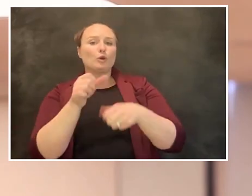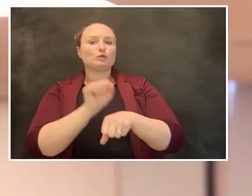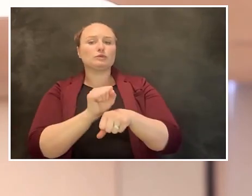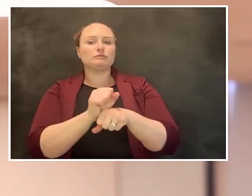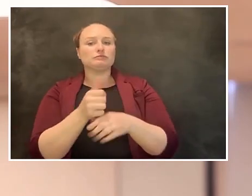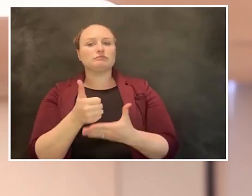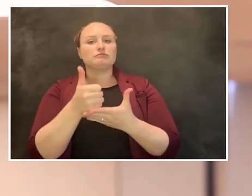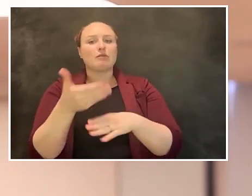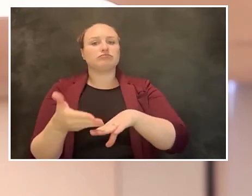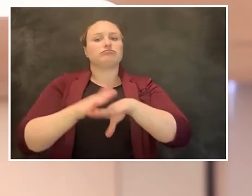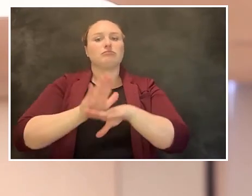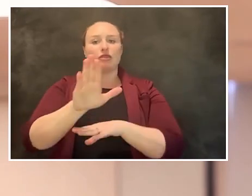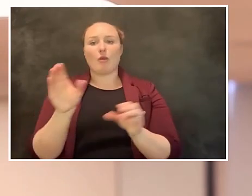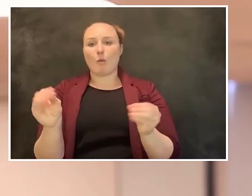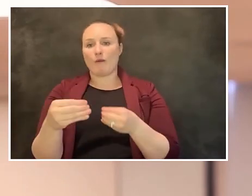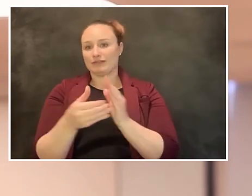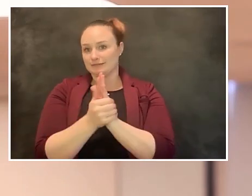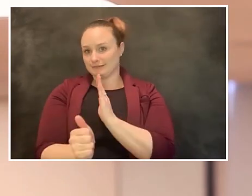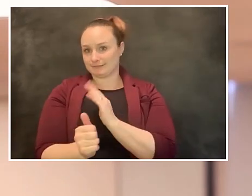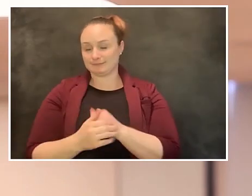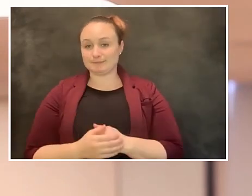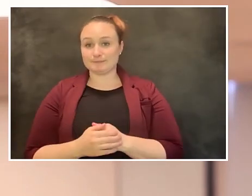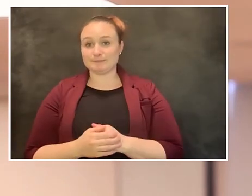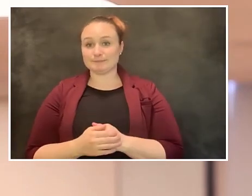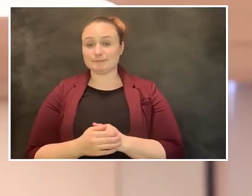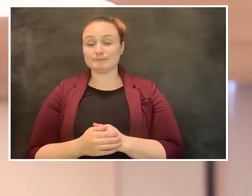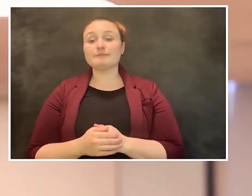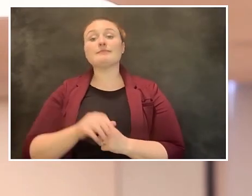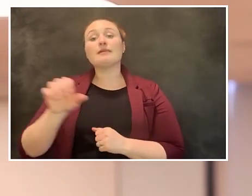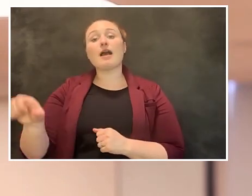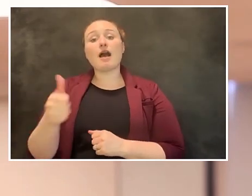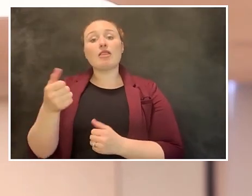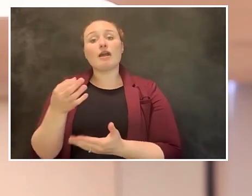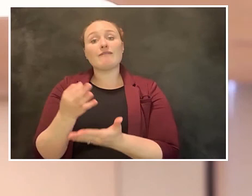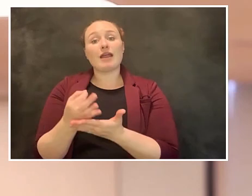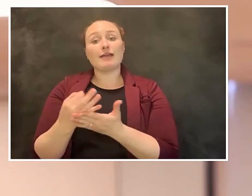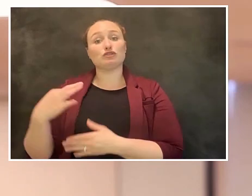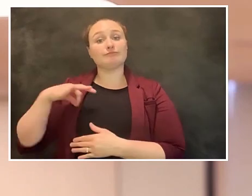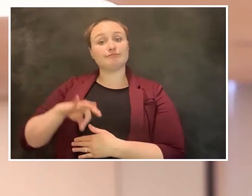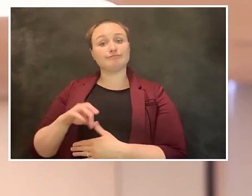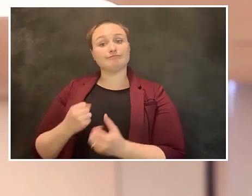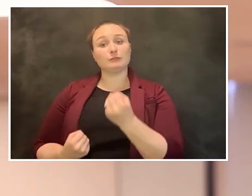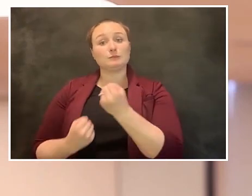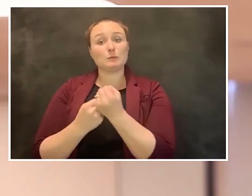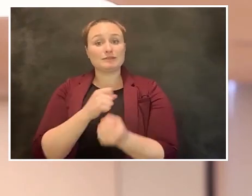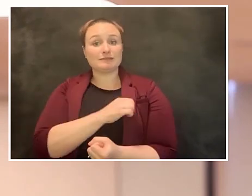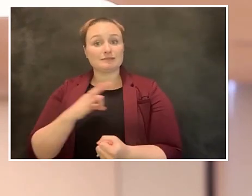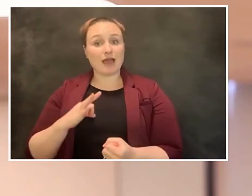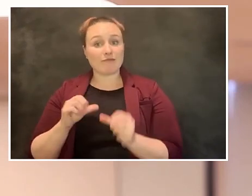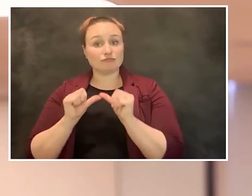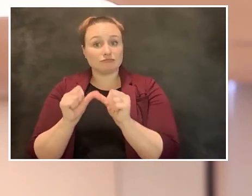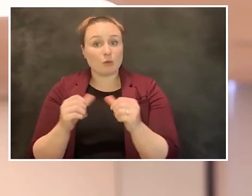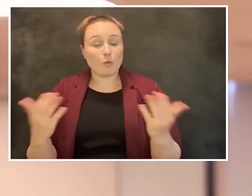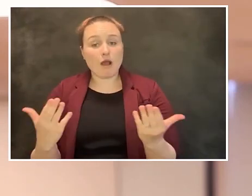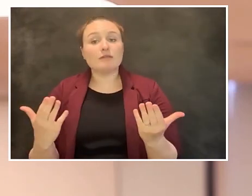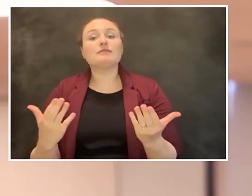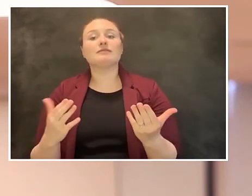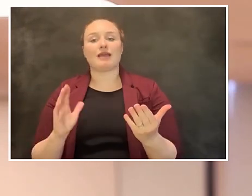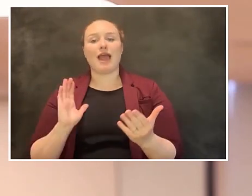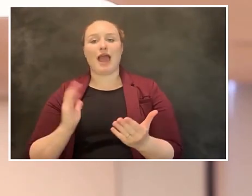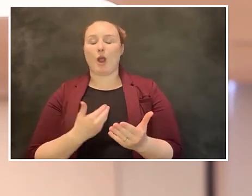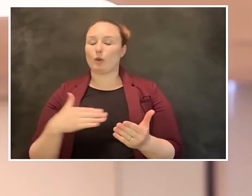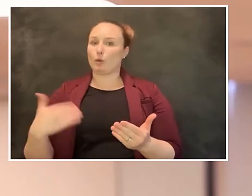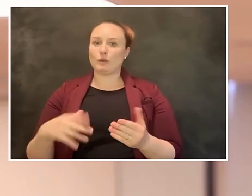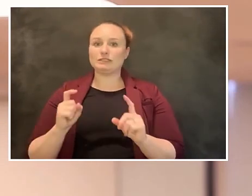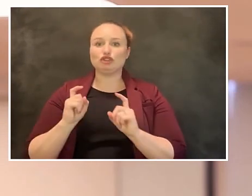office management skills. Other financial incentives that support staff retention include our generous